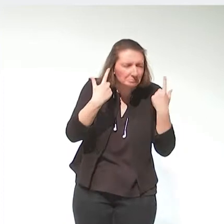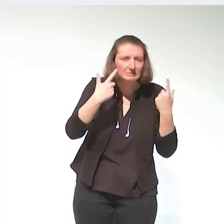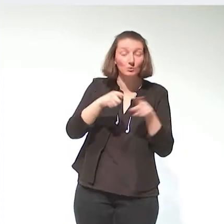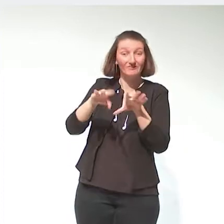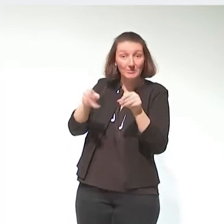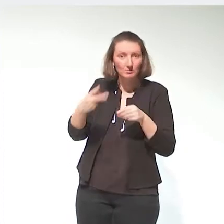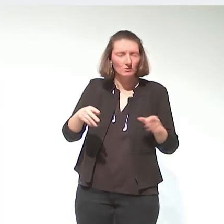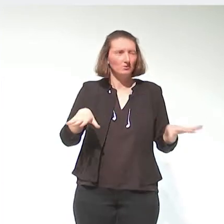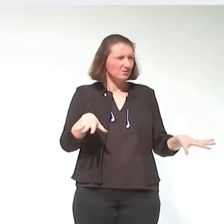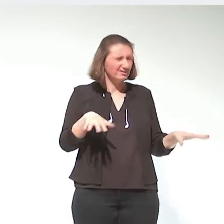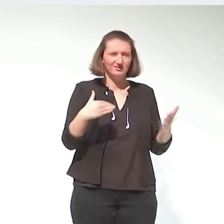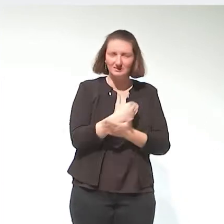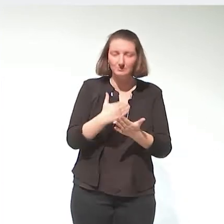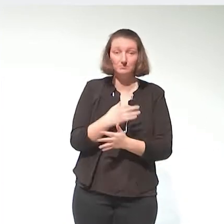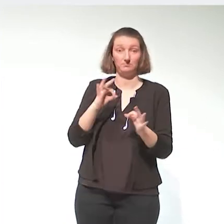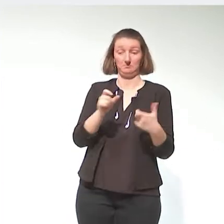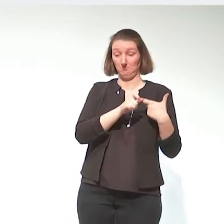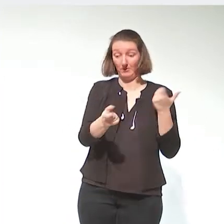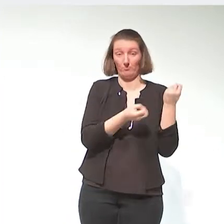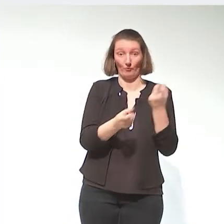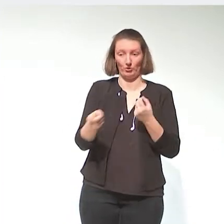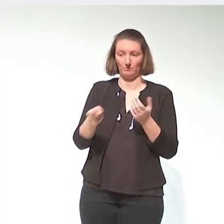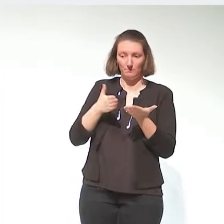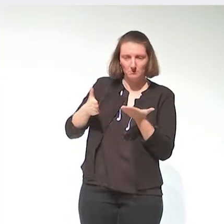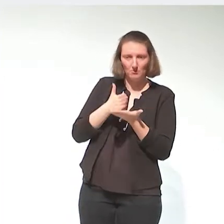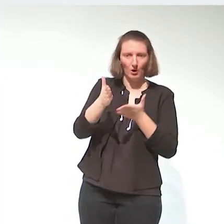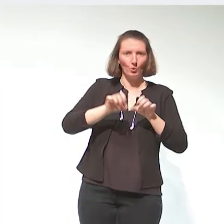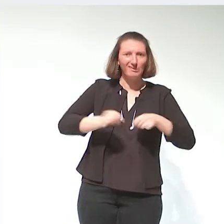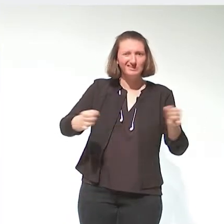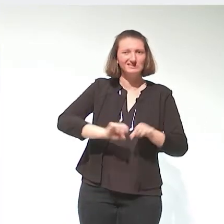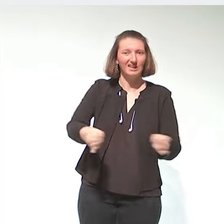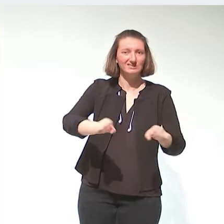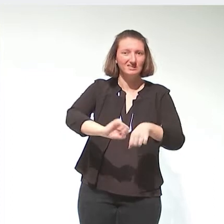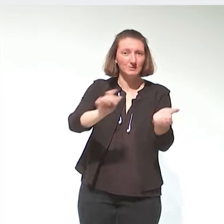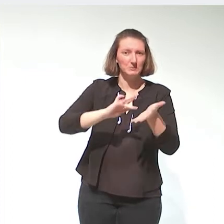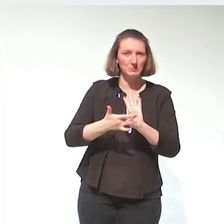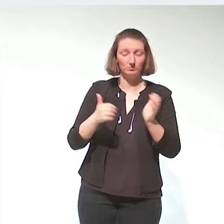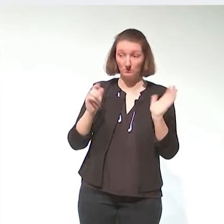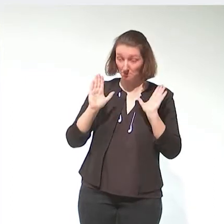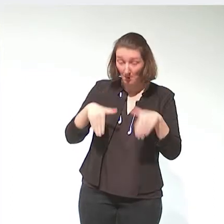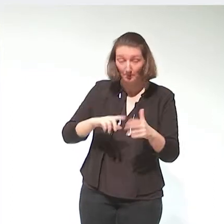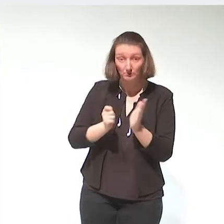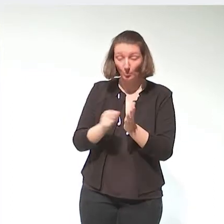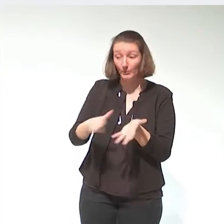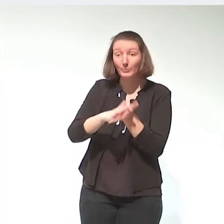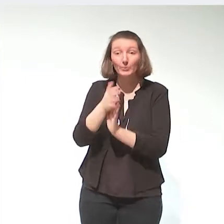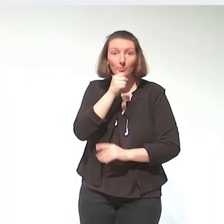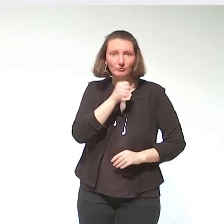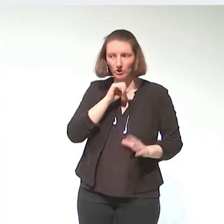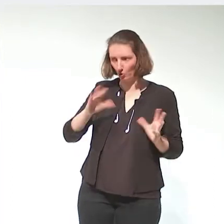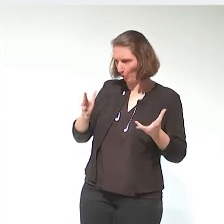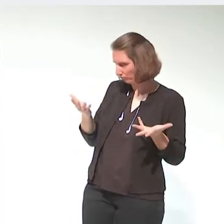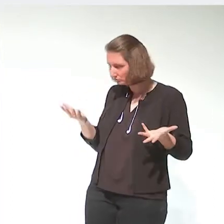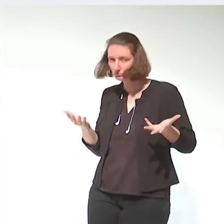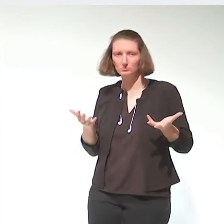countrymen, for their families, and it damages the building of a seamless journey through life, particularly